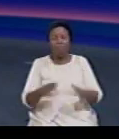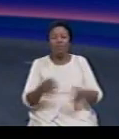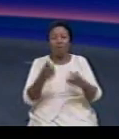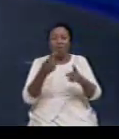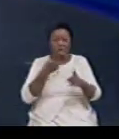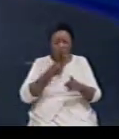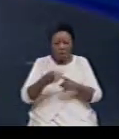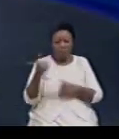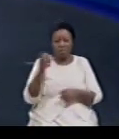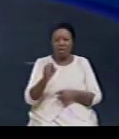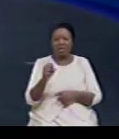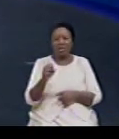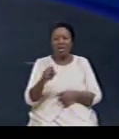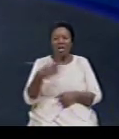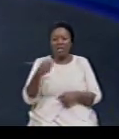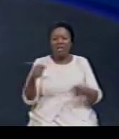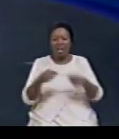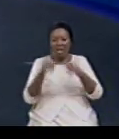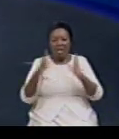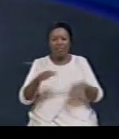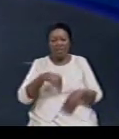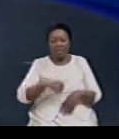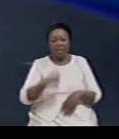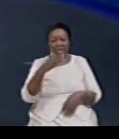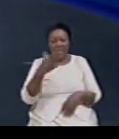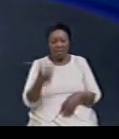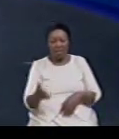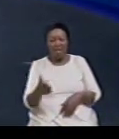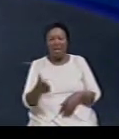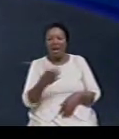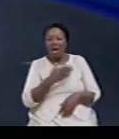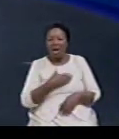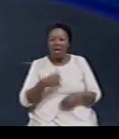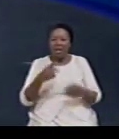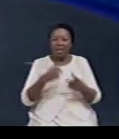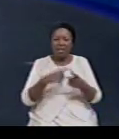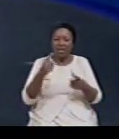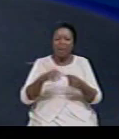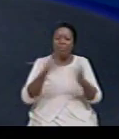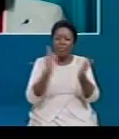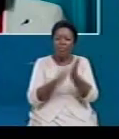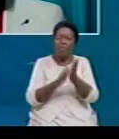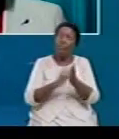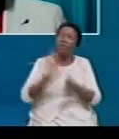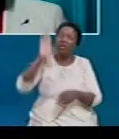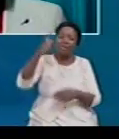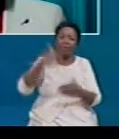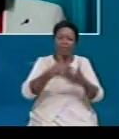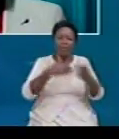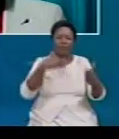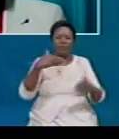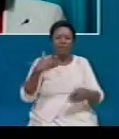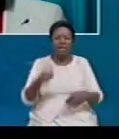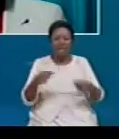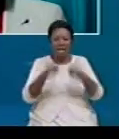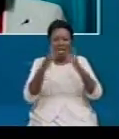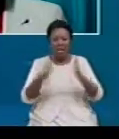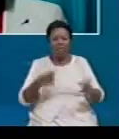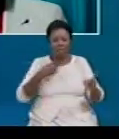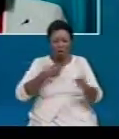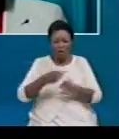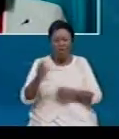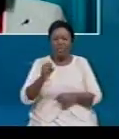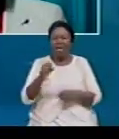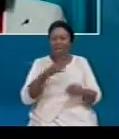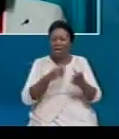halts? The enemy is still there, like they told Jehoshaphat, this one, you will not